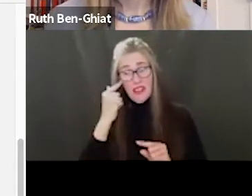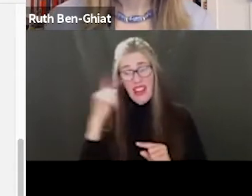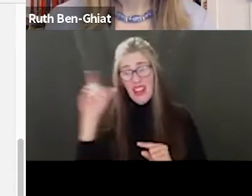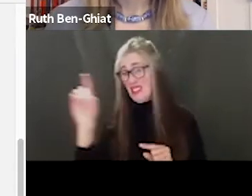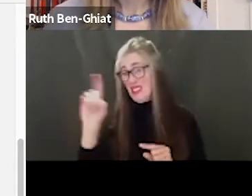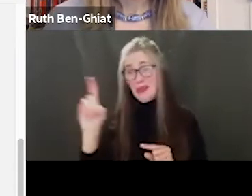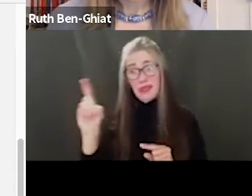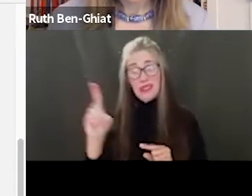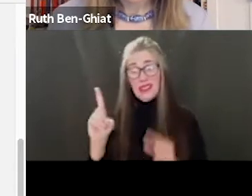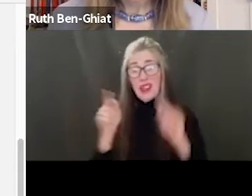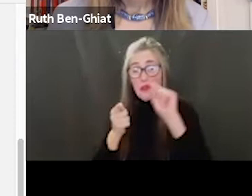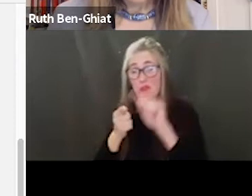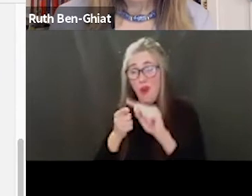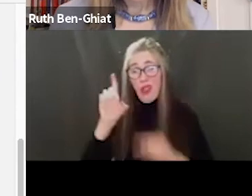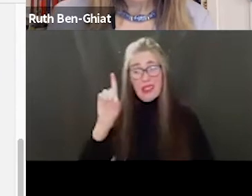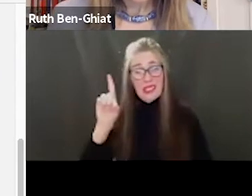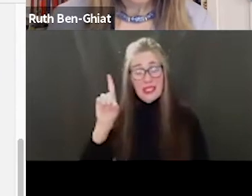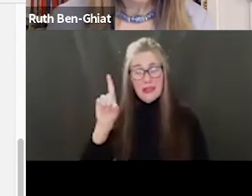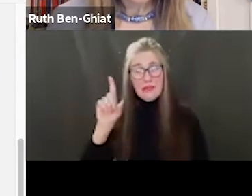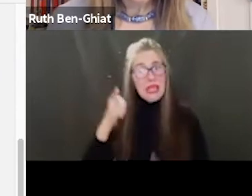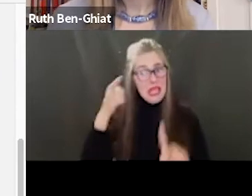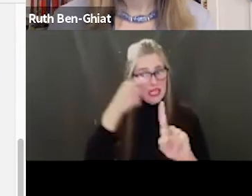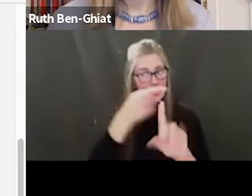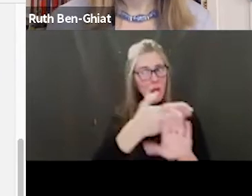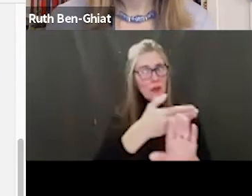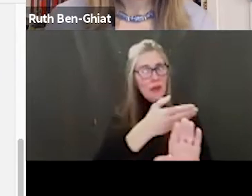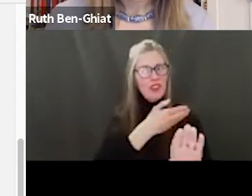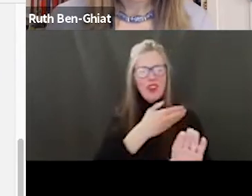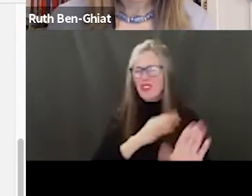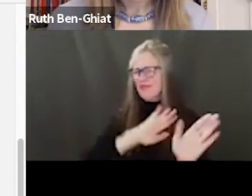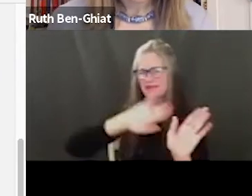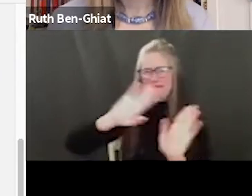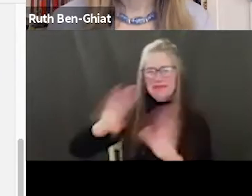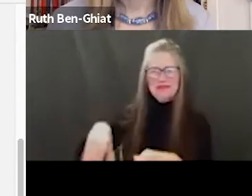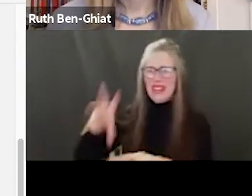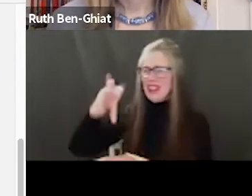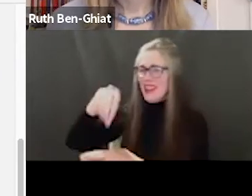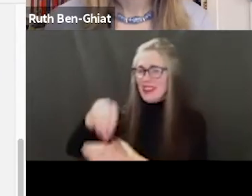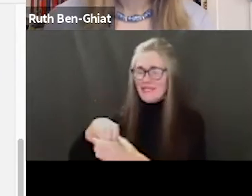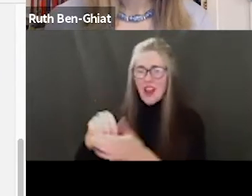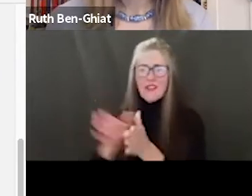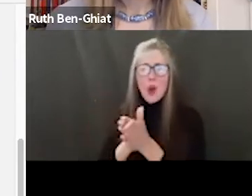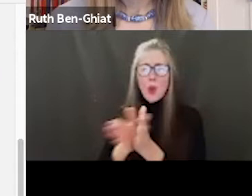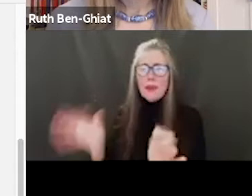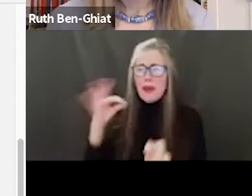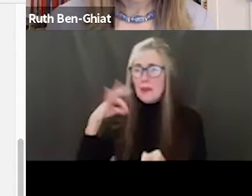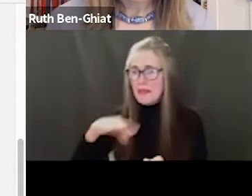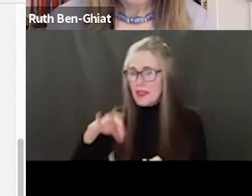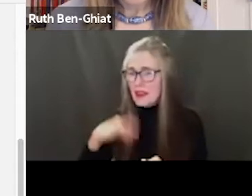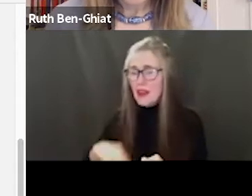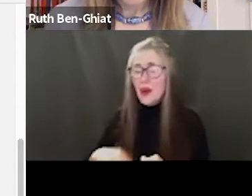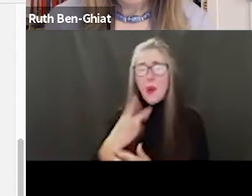democratic, small d, president. His goals and priorities never had anything to do with public welfare or